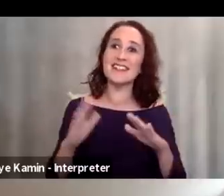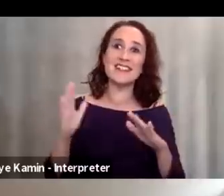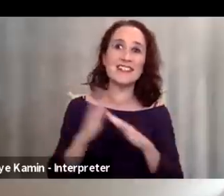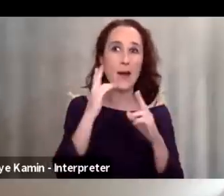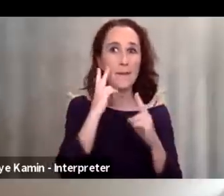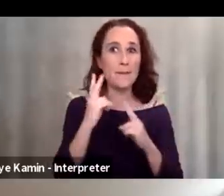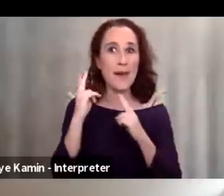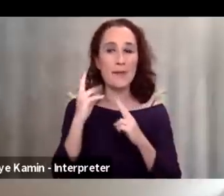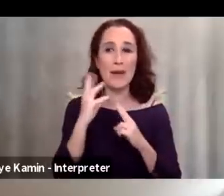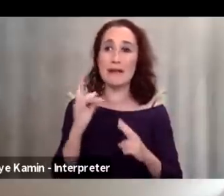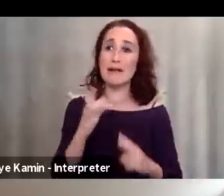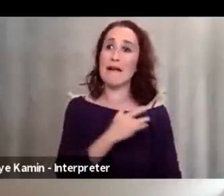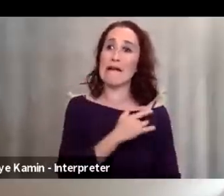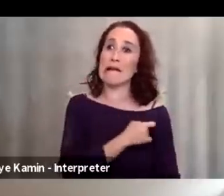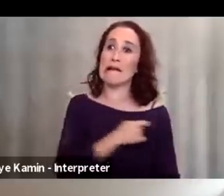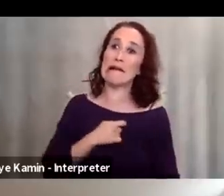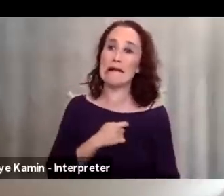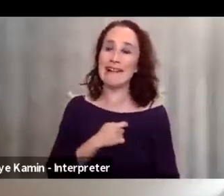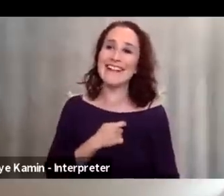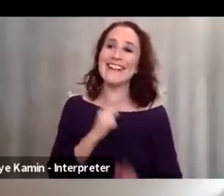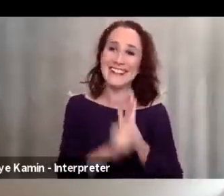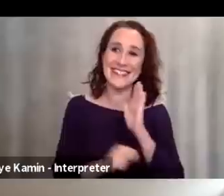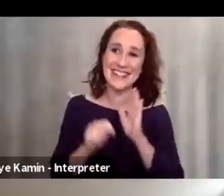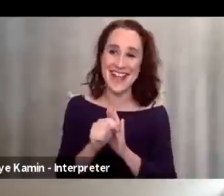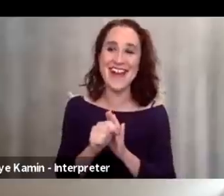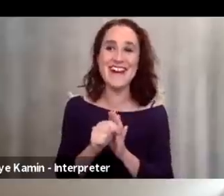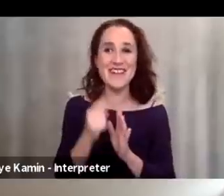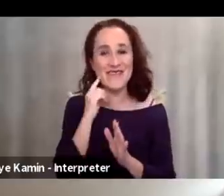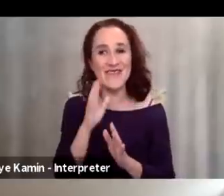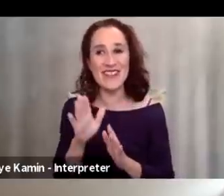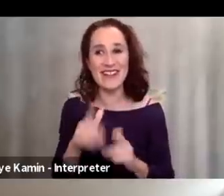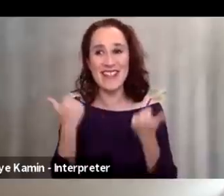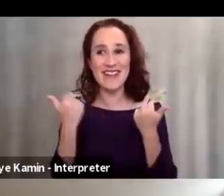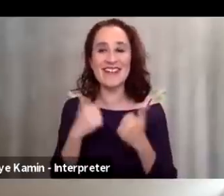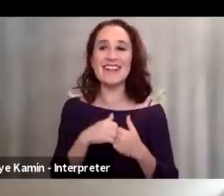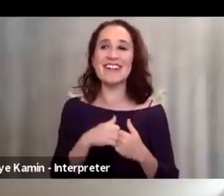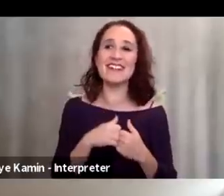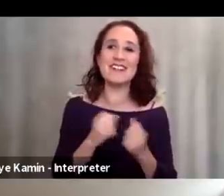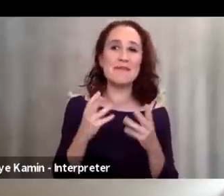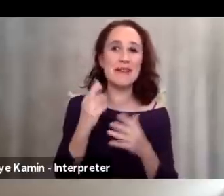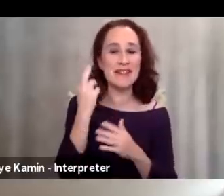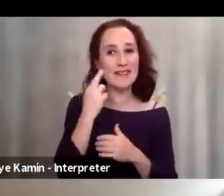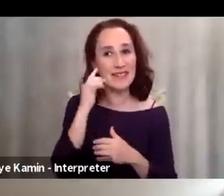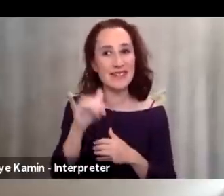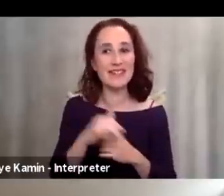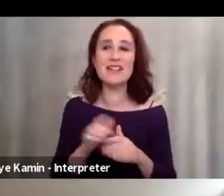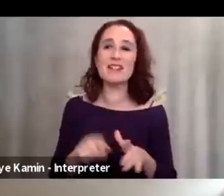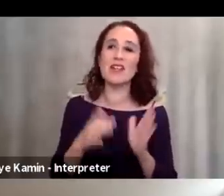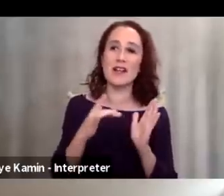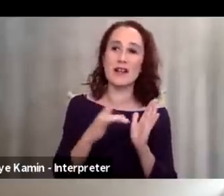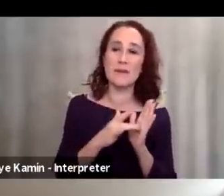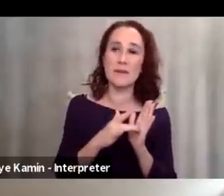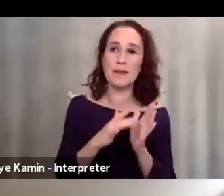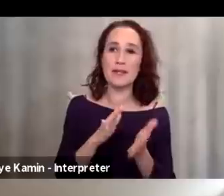also traumatic times in a person's life. And I mean, there's a lot of reasons for that. They're starting middle school and